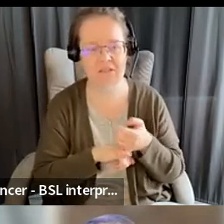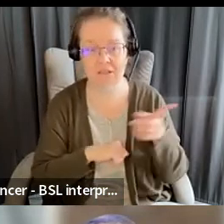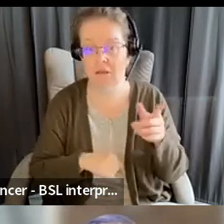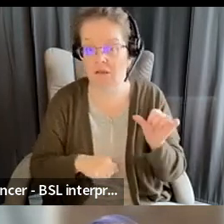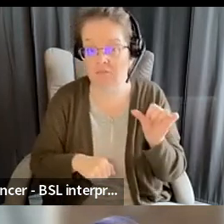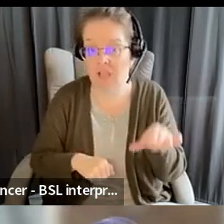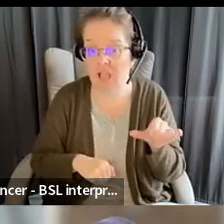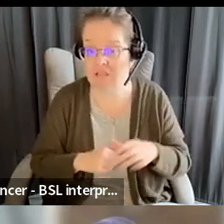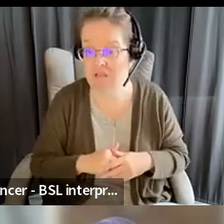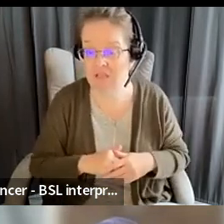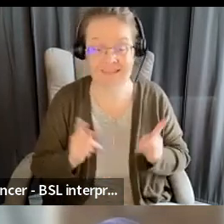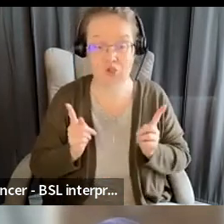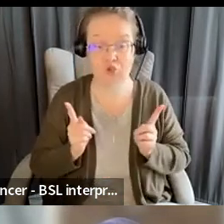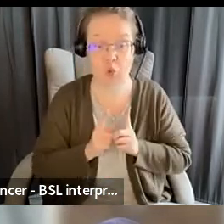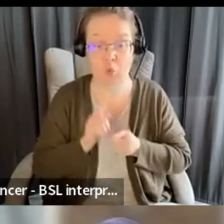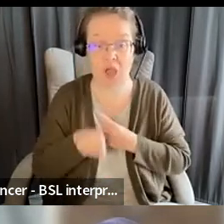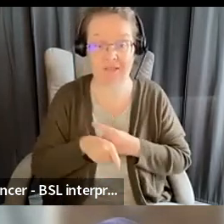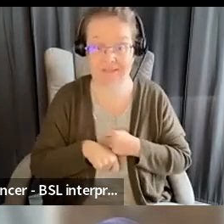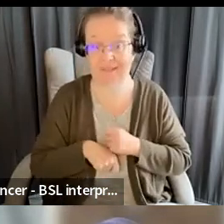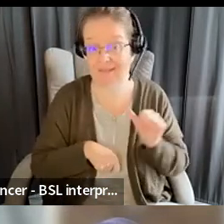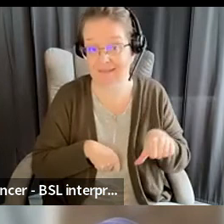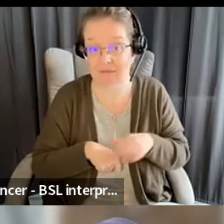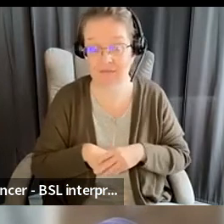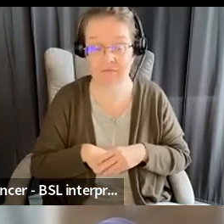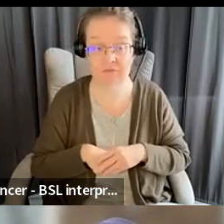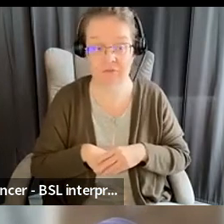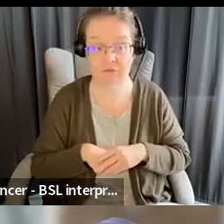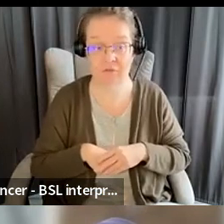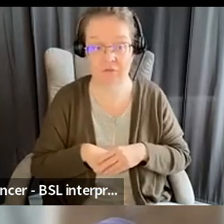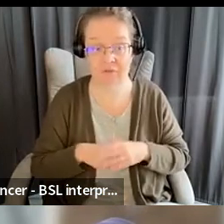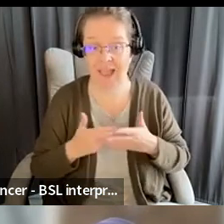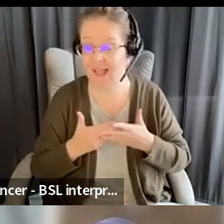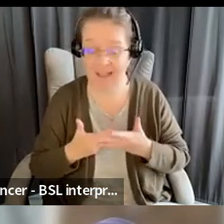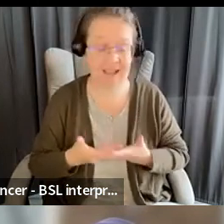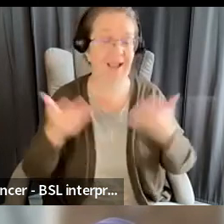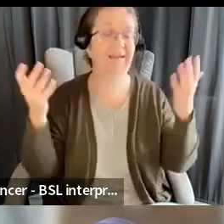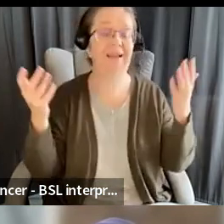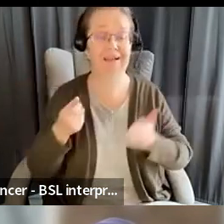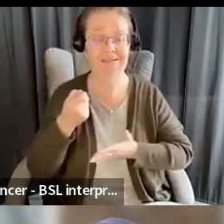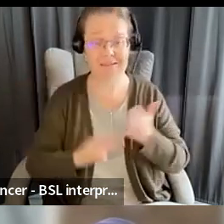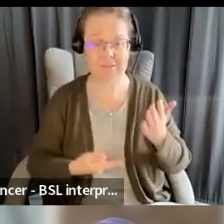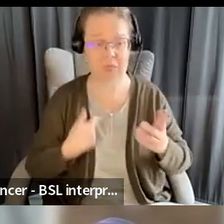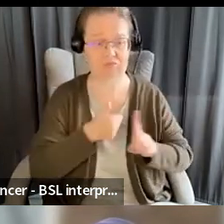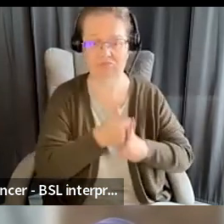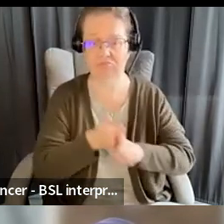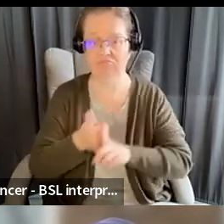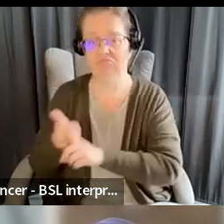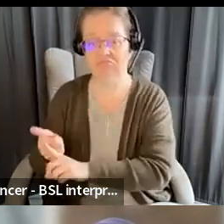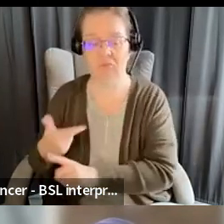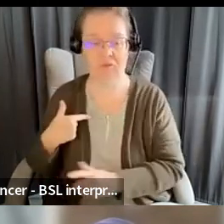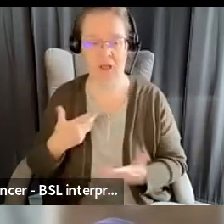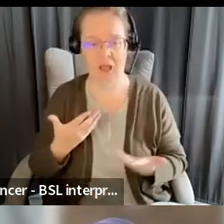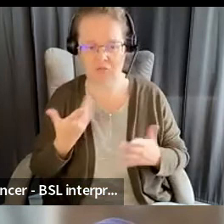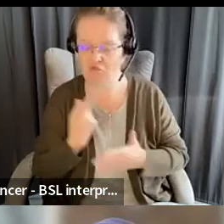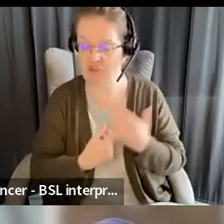Yeah, I mean, the short answer is, yeah, all sort of disabilities are supported. It's just a case of